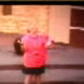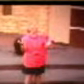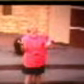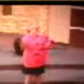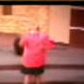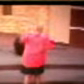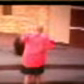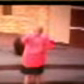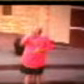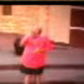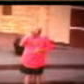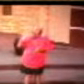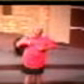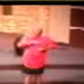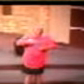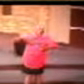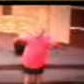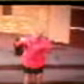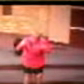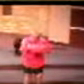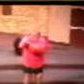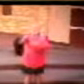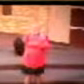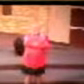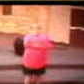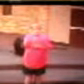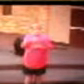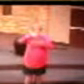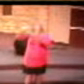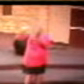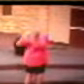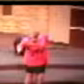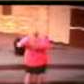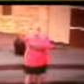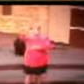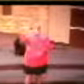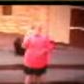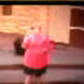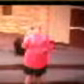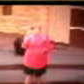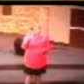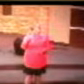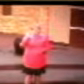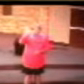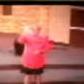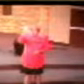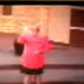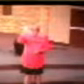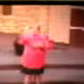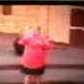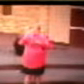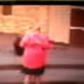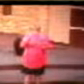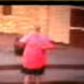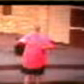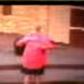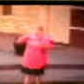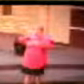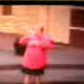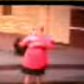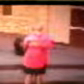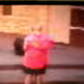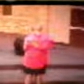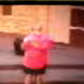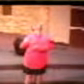wounded and killed by God's own creation. This is the God who keeps coming towards us